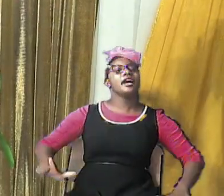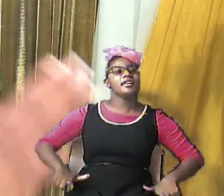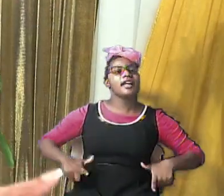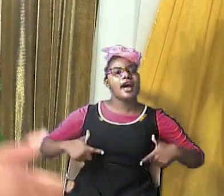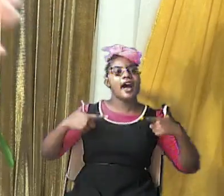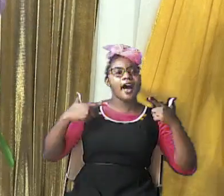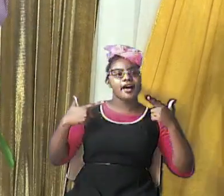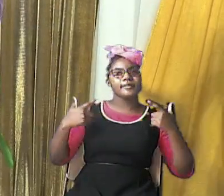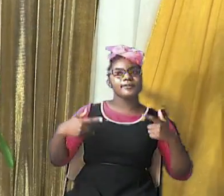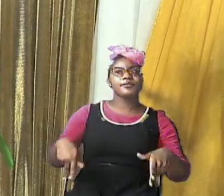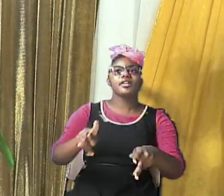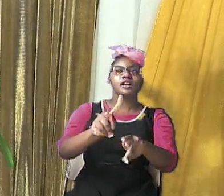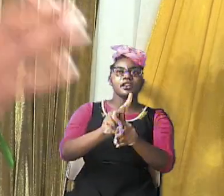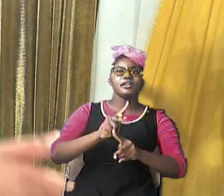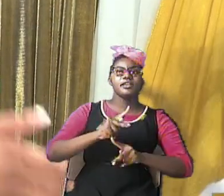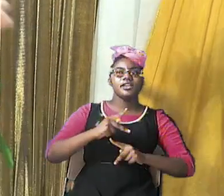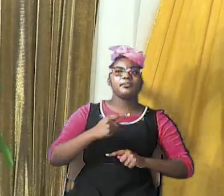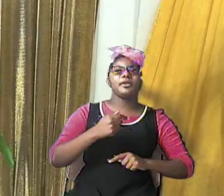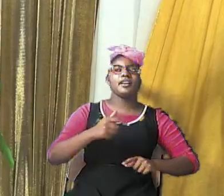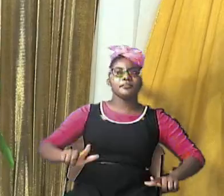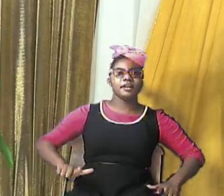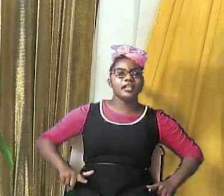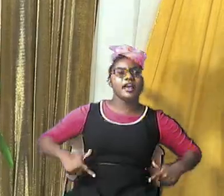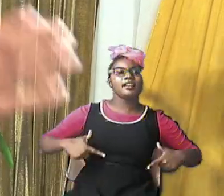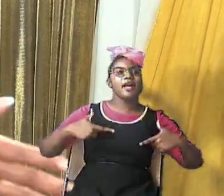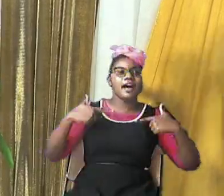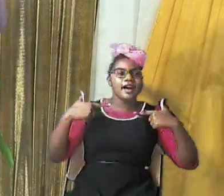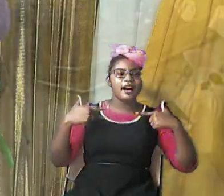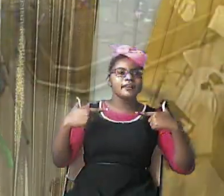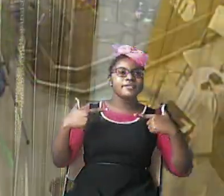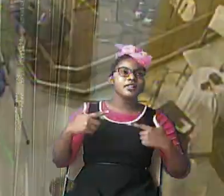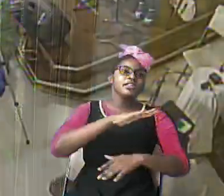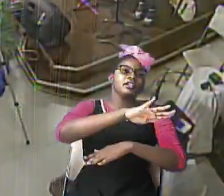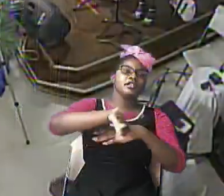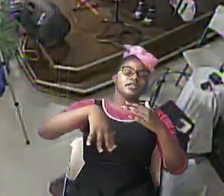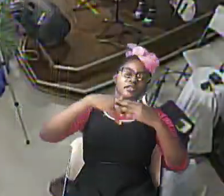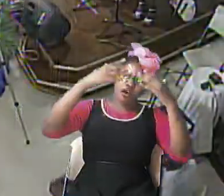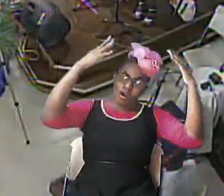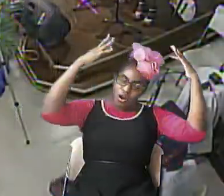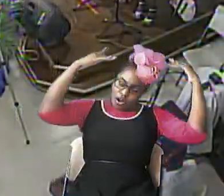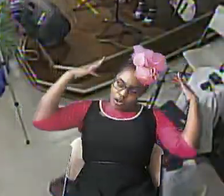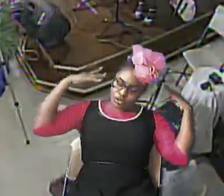me alive, keeping me alive.